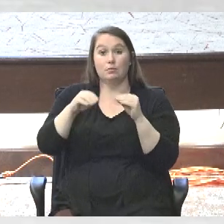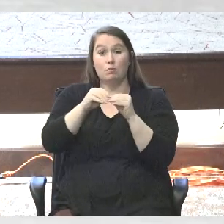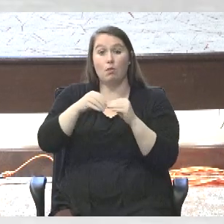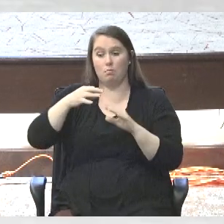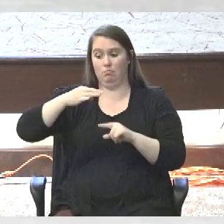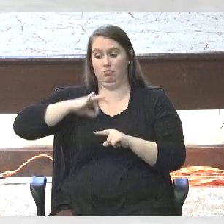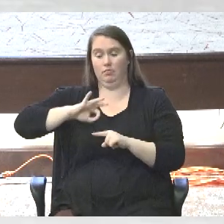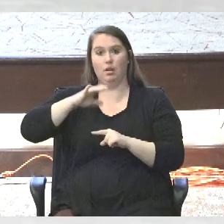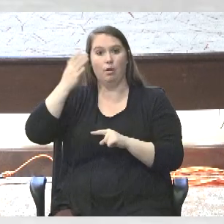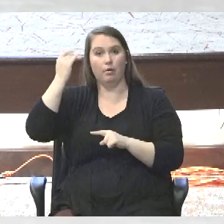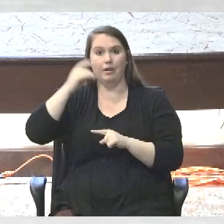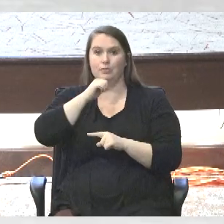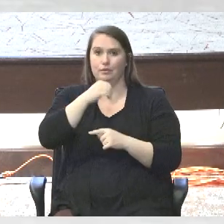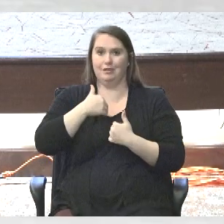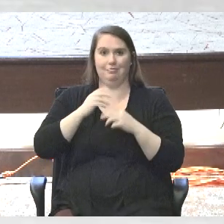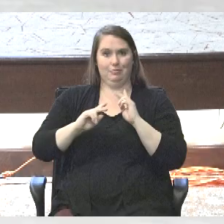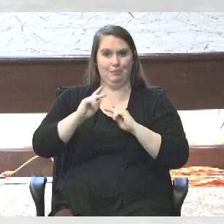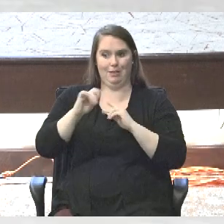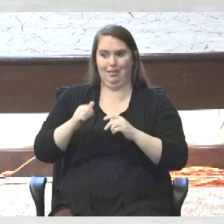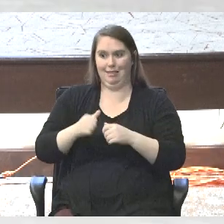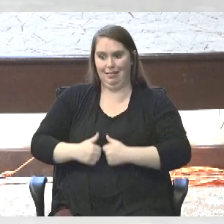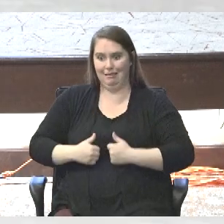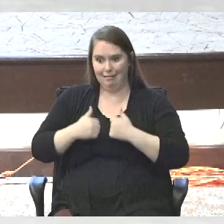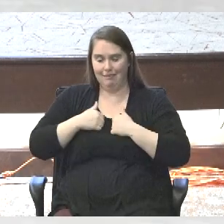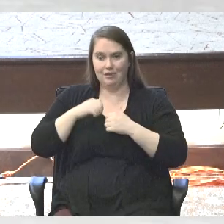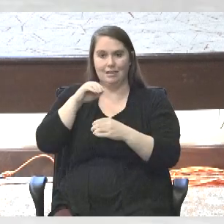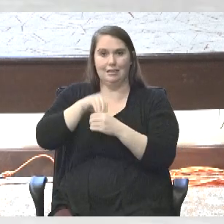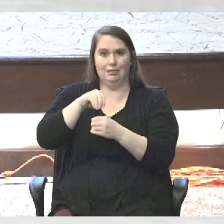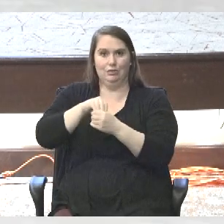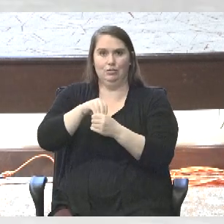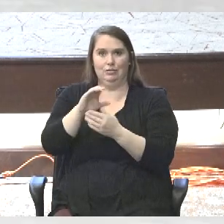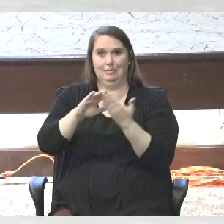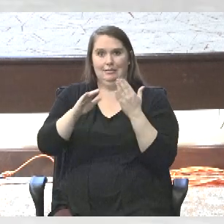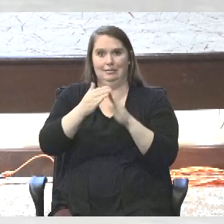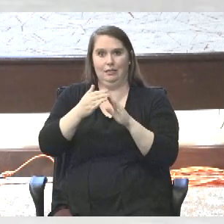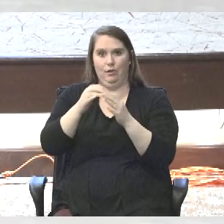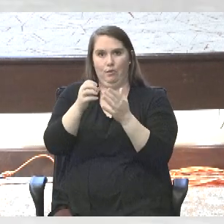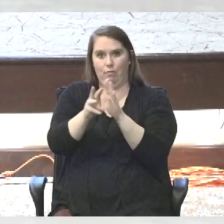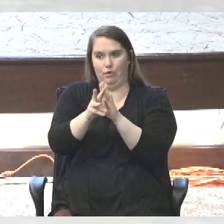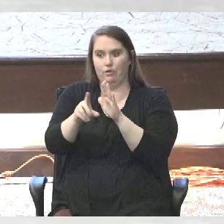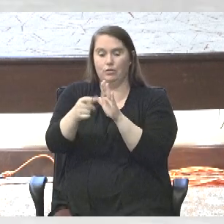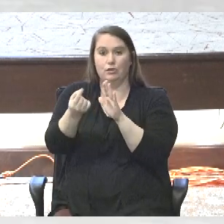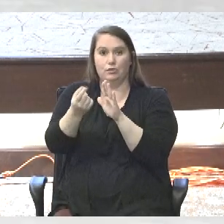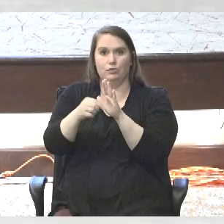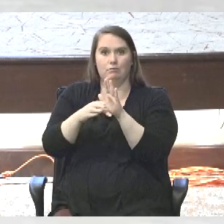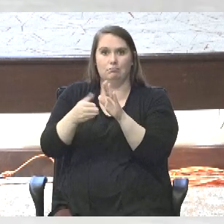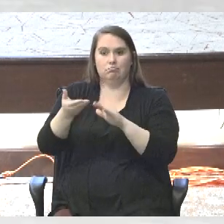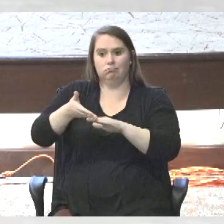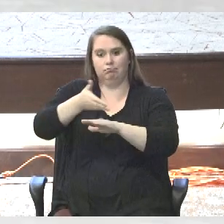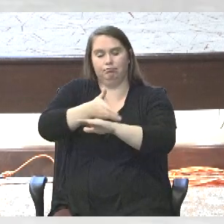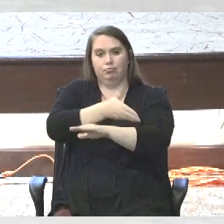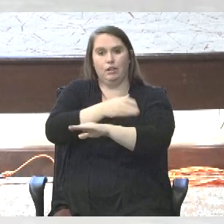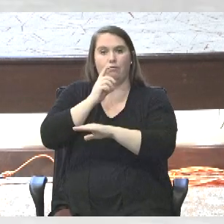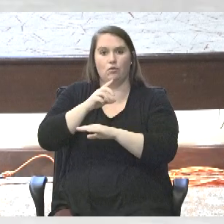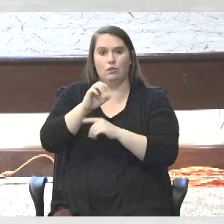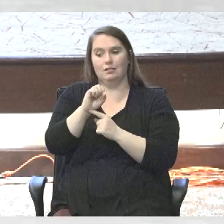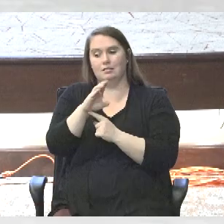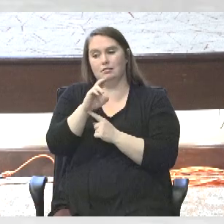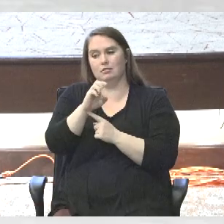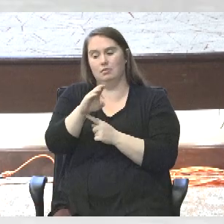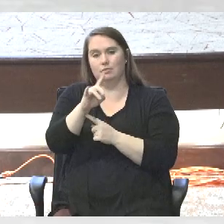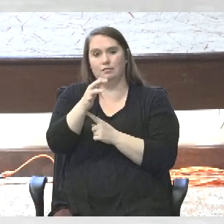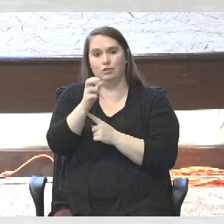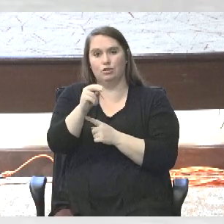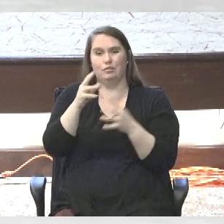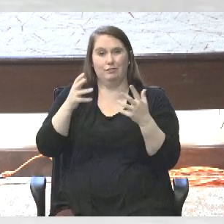you don't have people living in inner city Waco paying to do improvements on subdivisions less than 20 years old